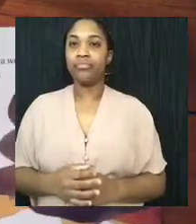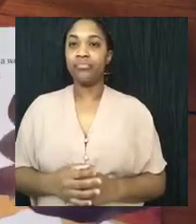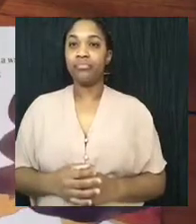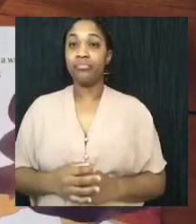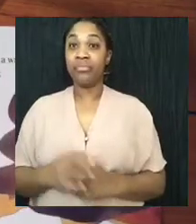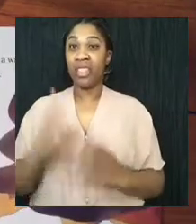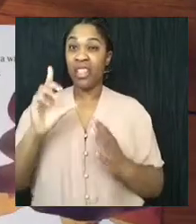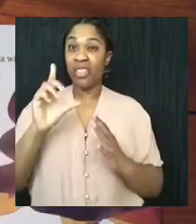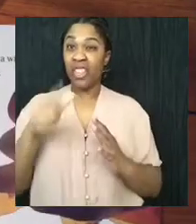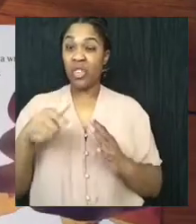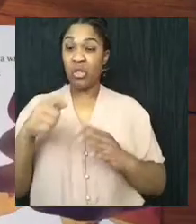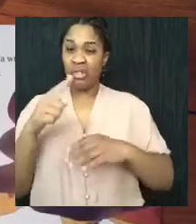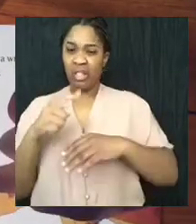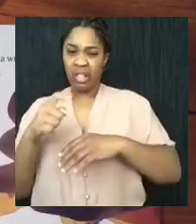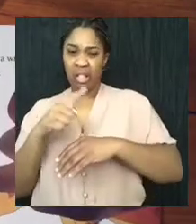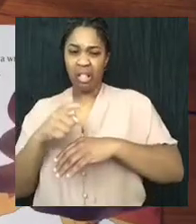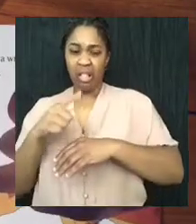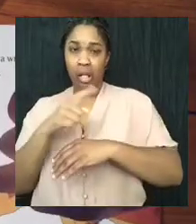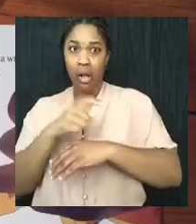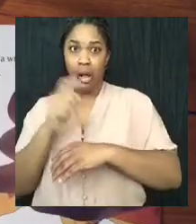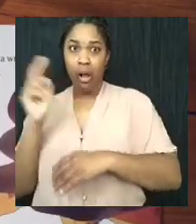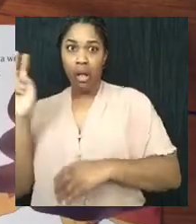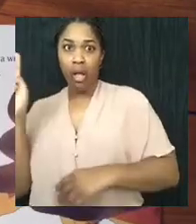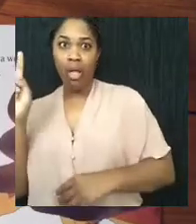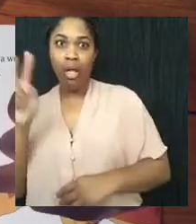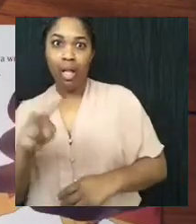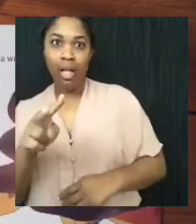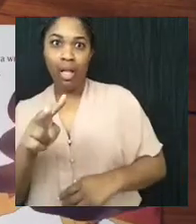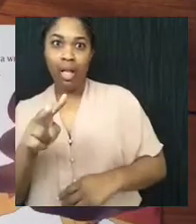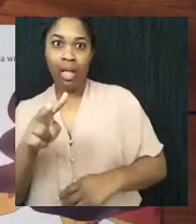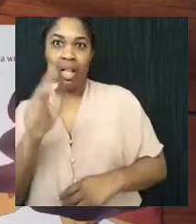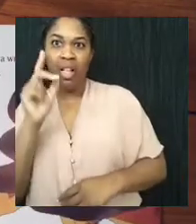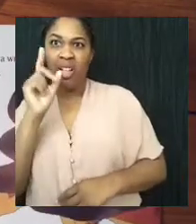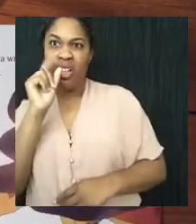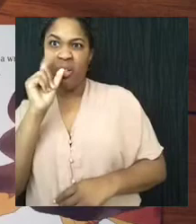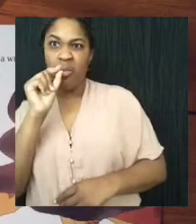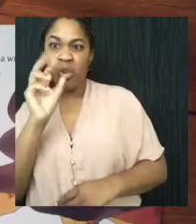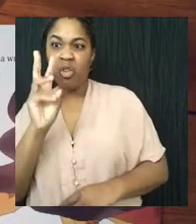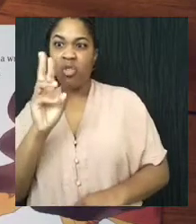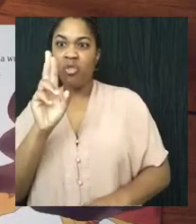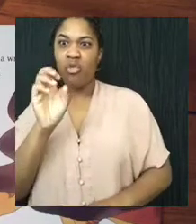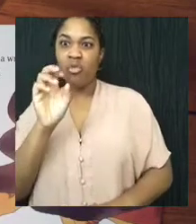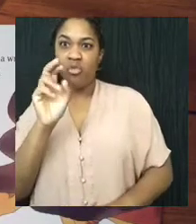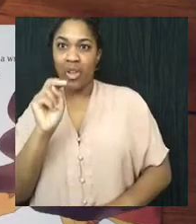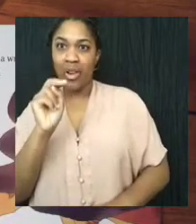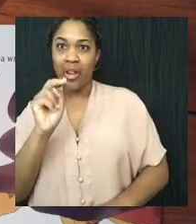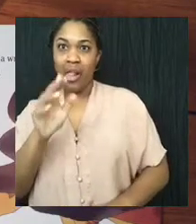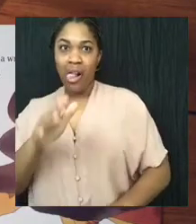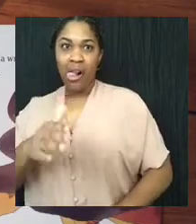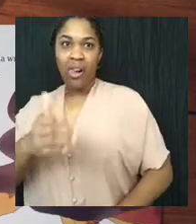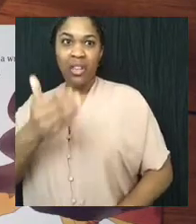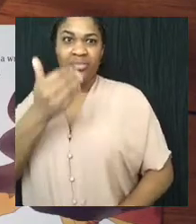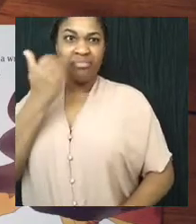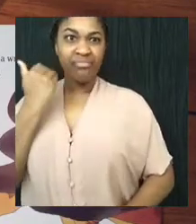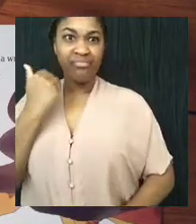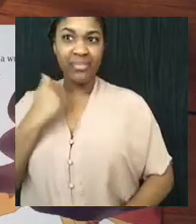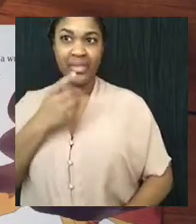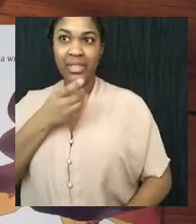Later, the caterpillar is spotted by a wren. It becomes part of the wren's